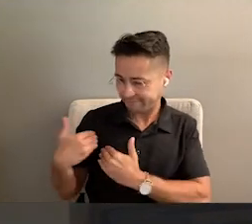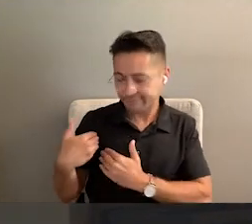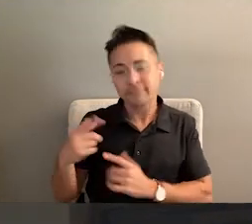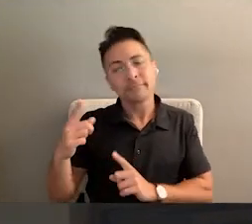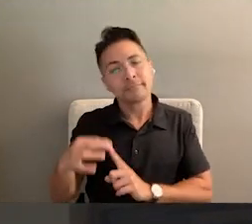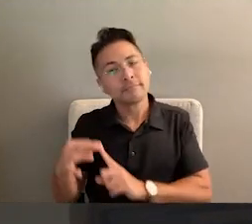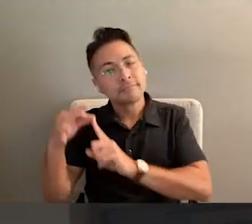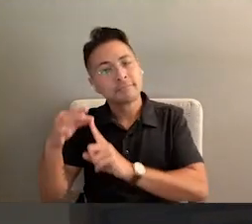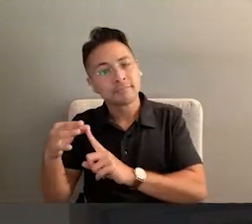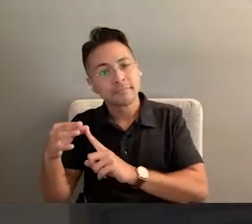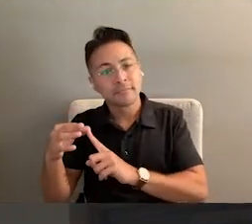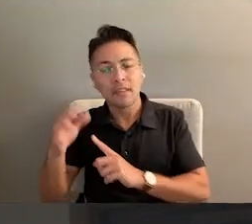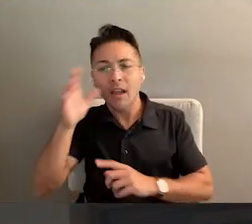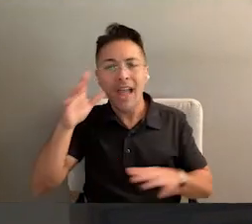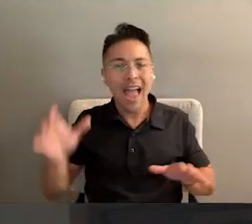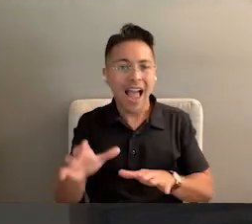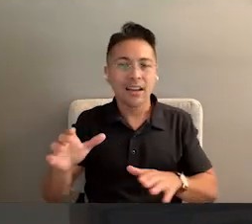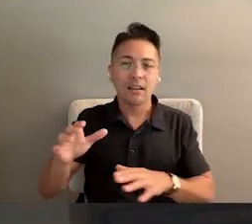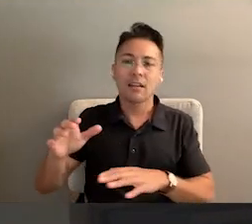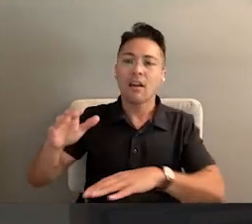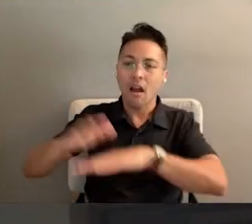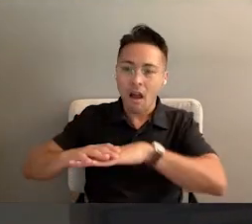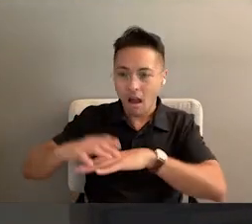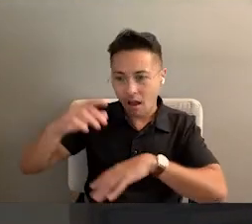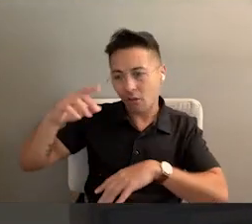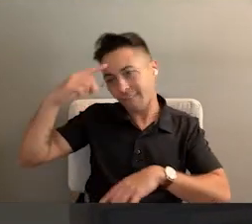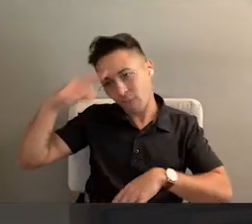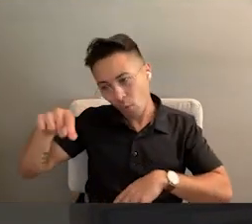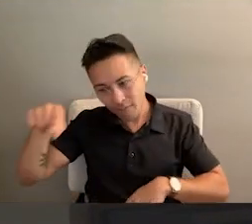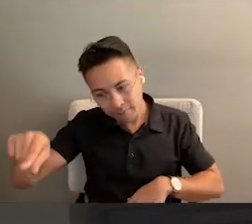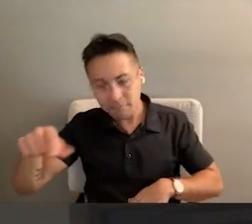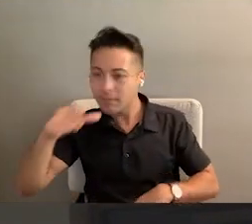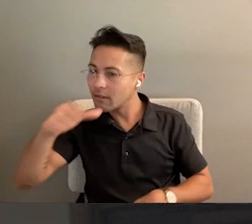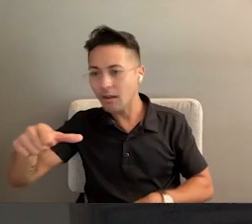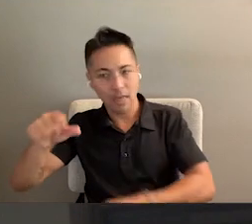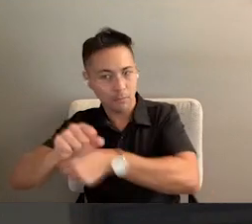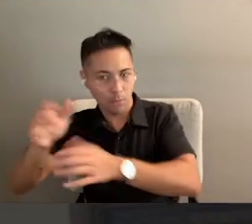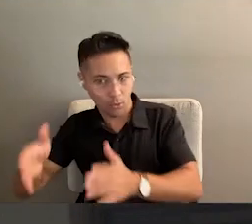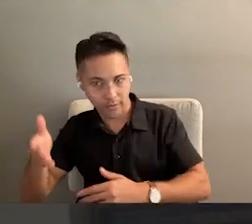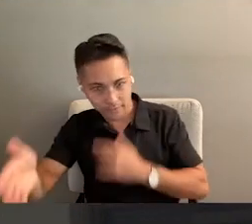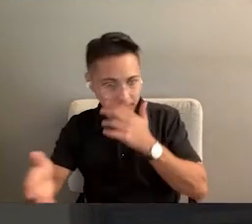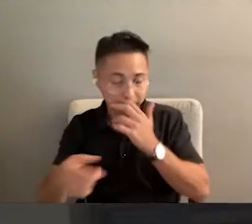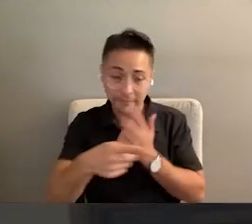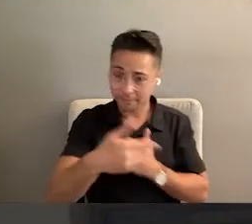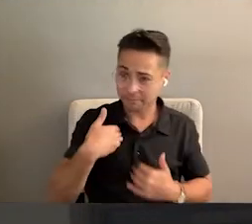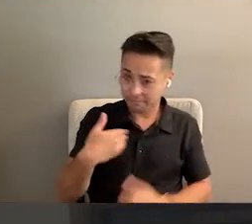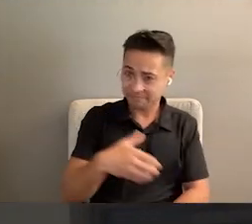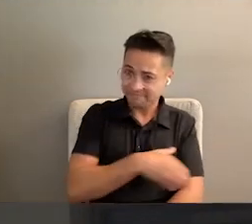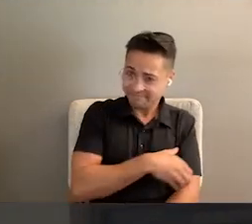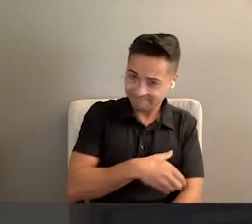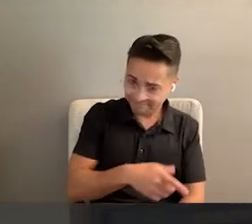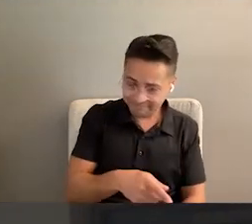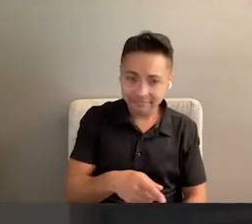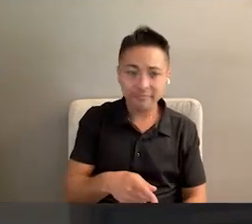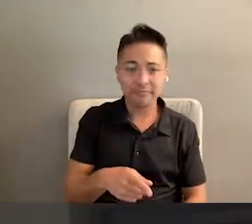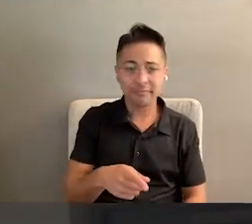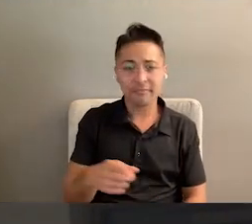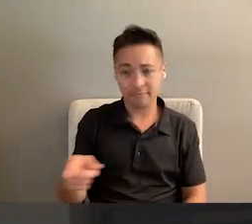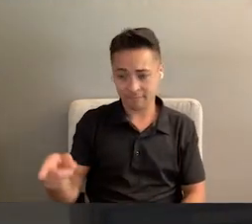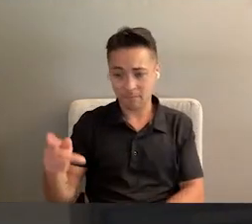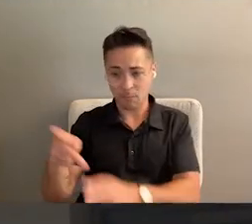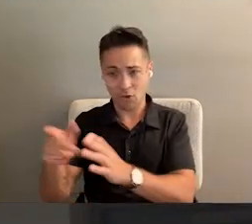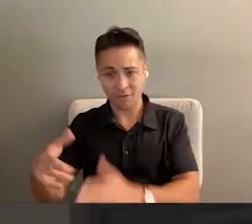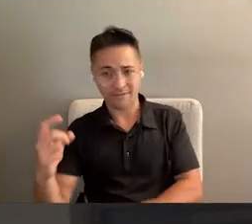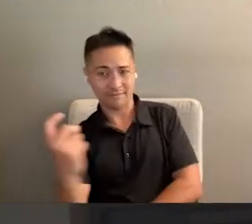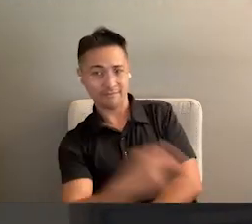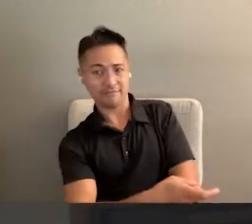So the representative will have all those same duties, again, with the exception of they will be acting on behalf of the employer, but they're not the employer,